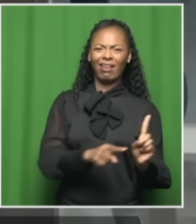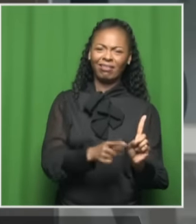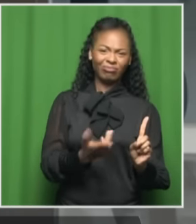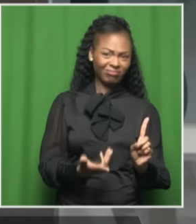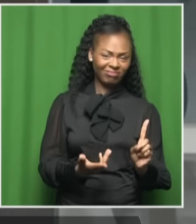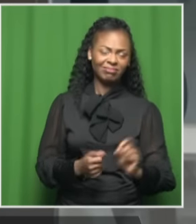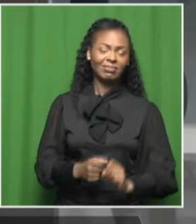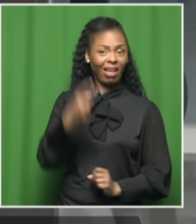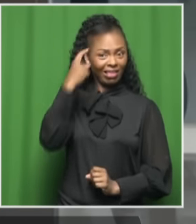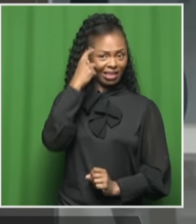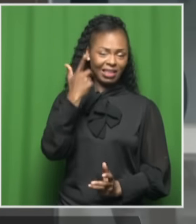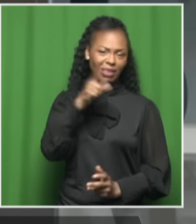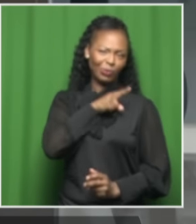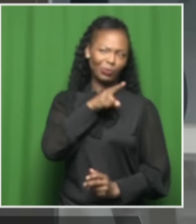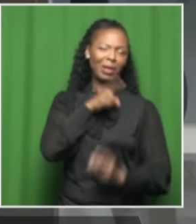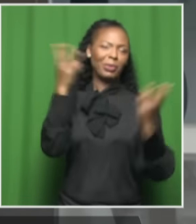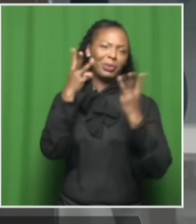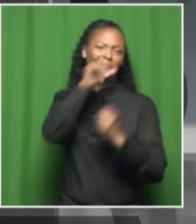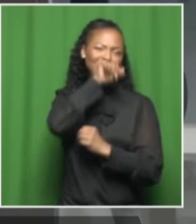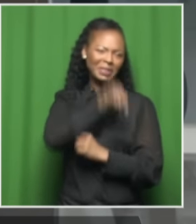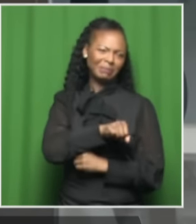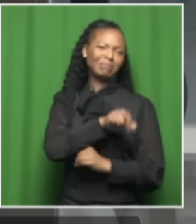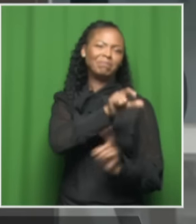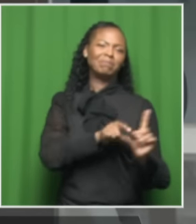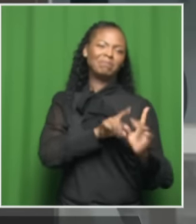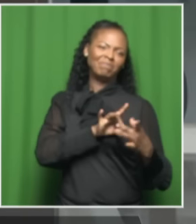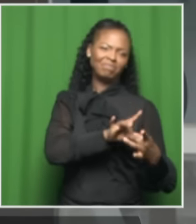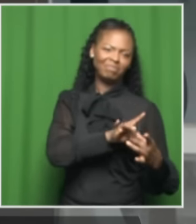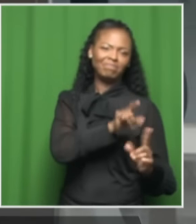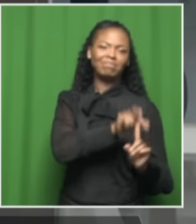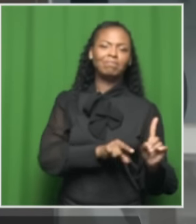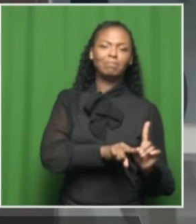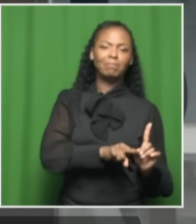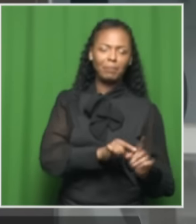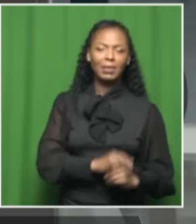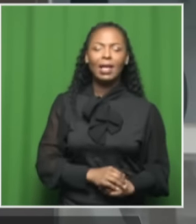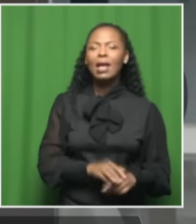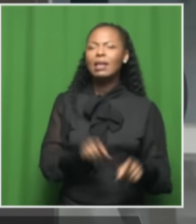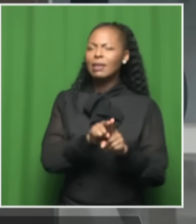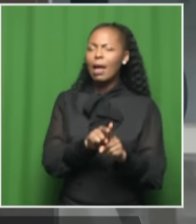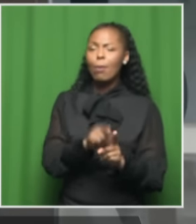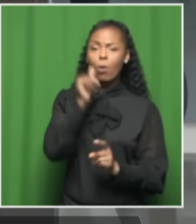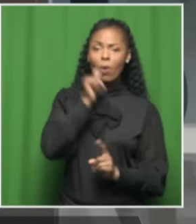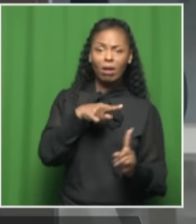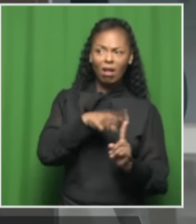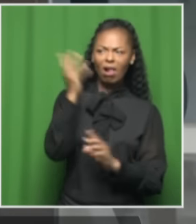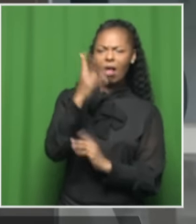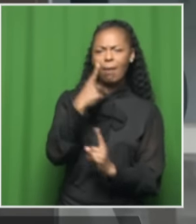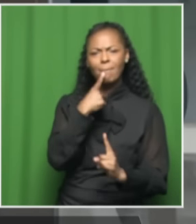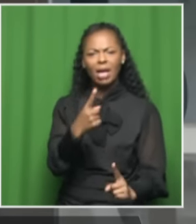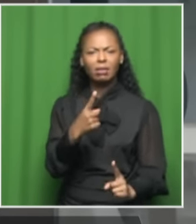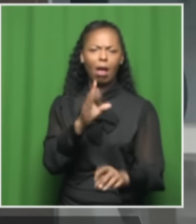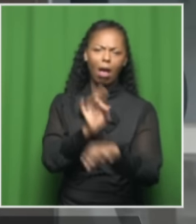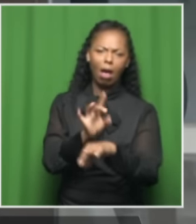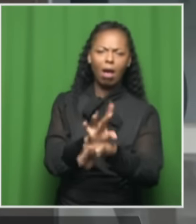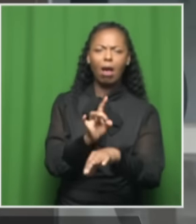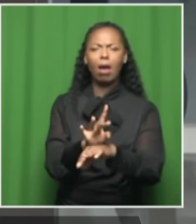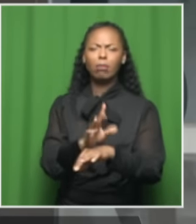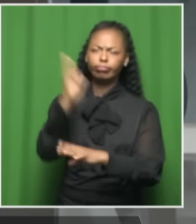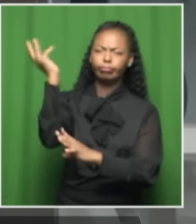that that people just, you know, drew closer to him. But also his messages. He was a very simple man, and he